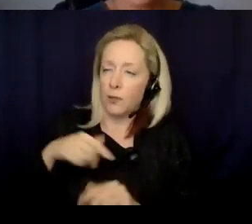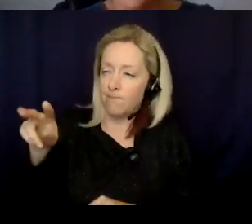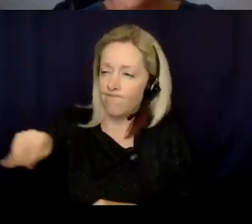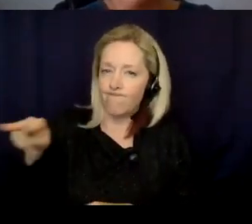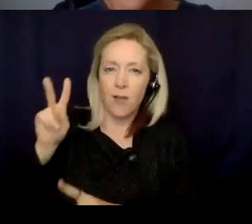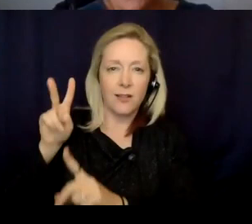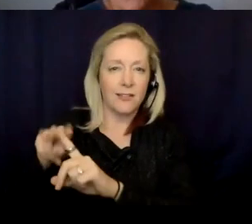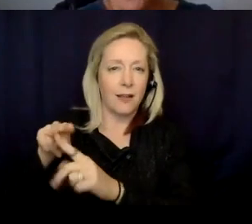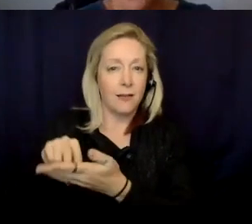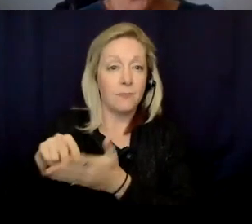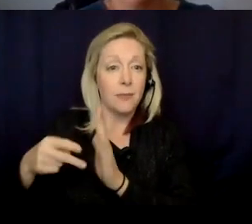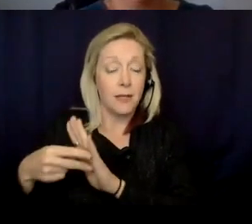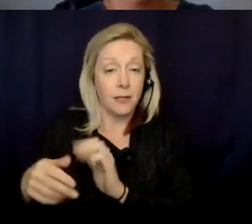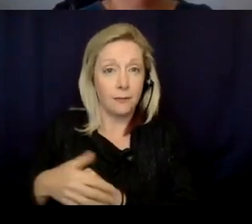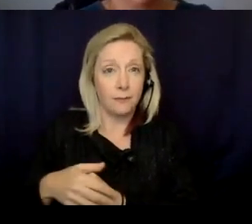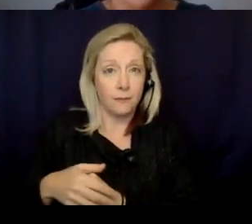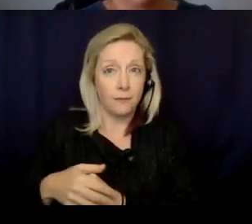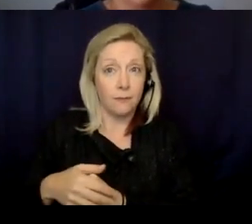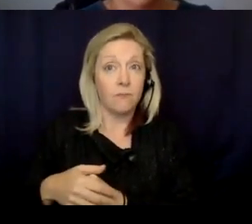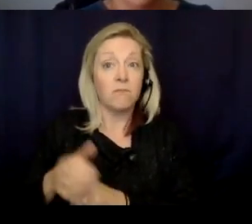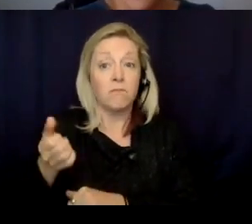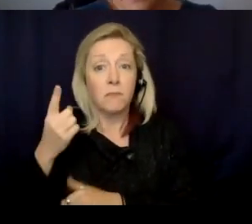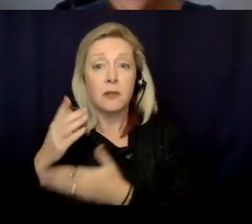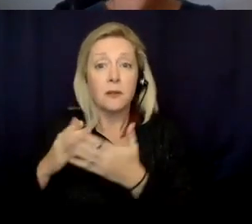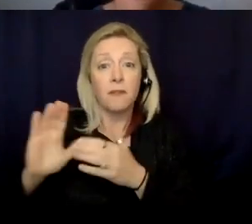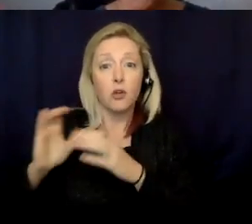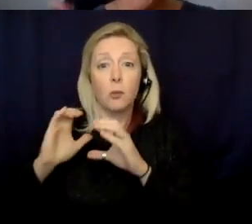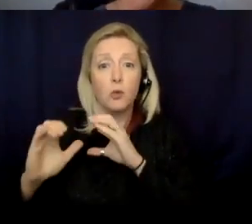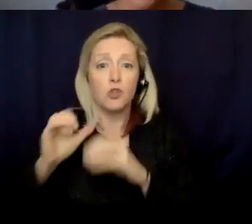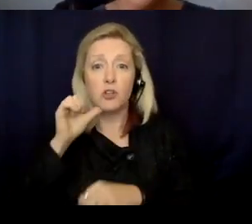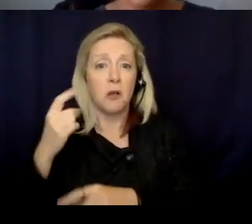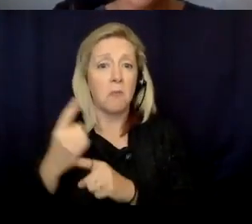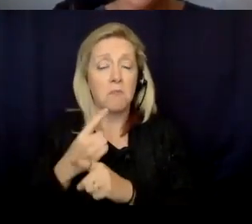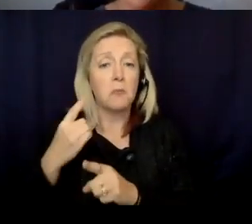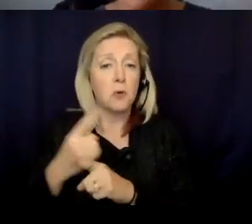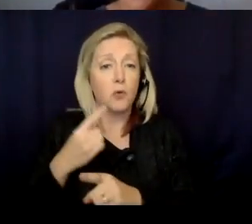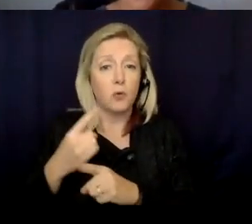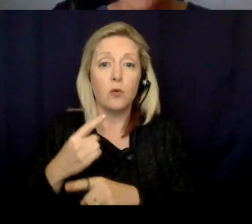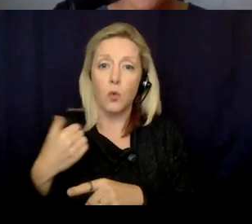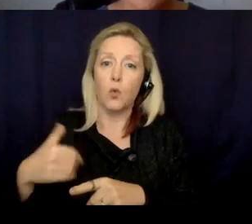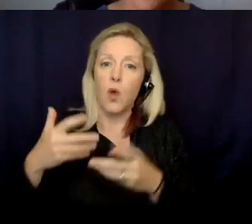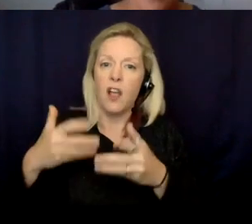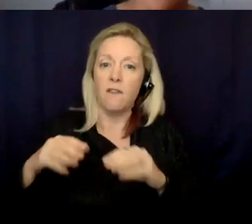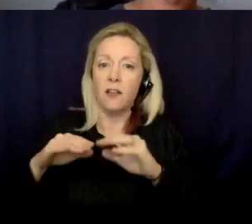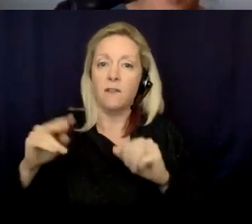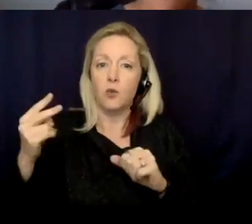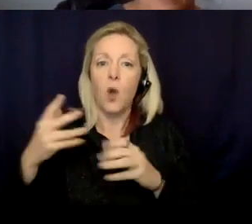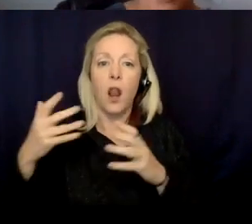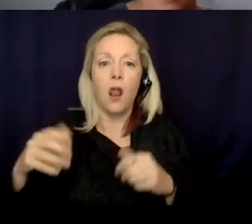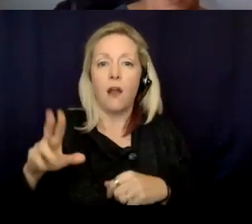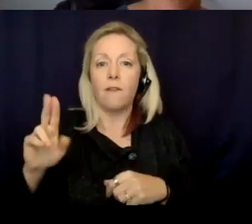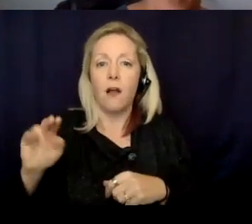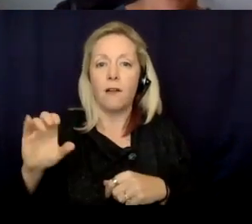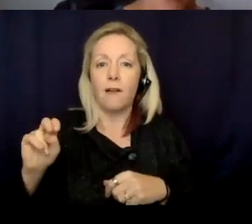those are unconventional forms of communication. And you're going to really see that in level 2. You're going to see a lot of